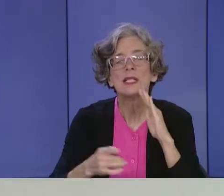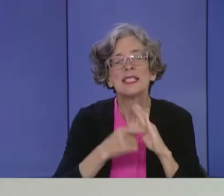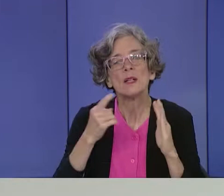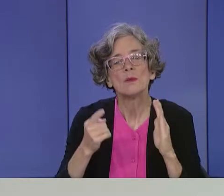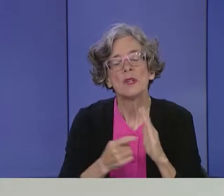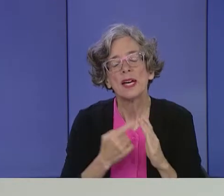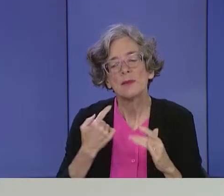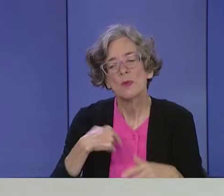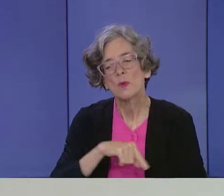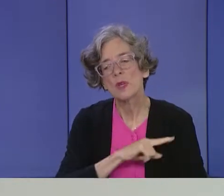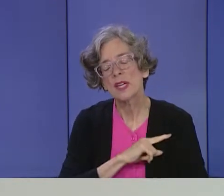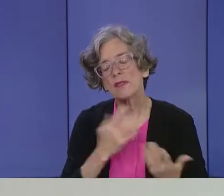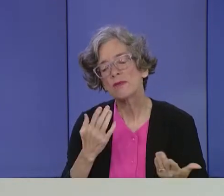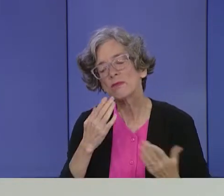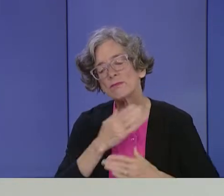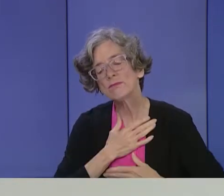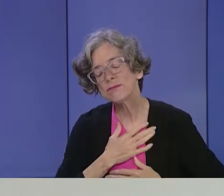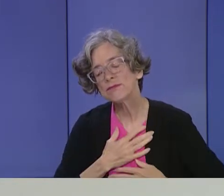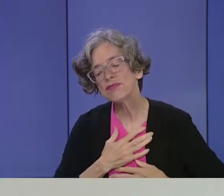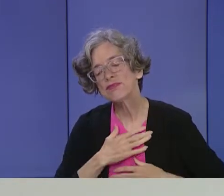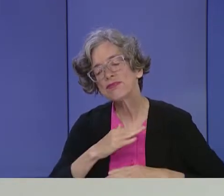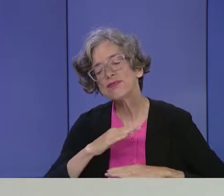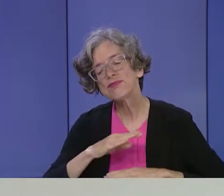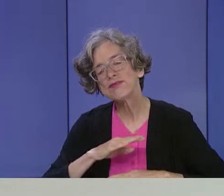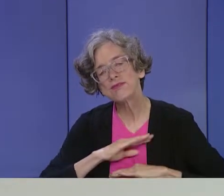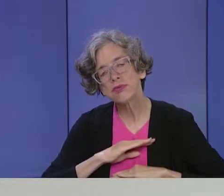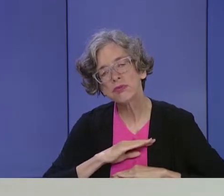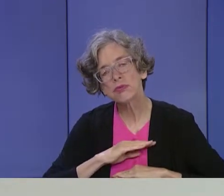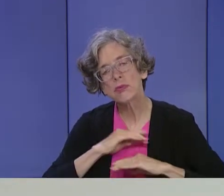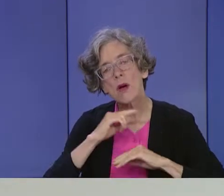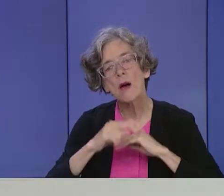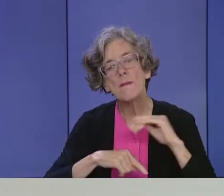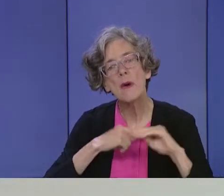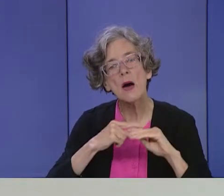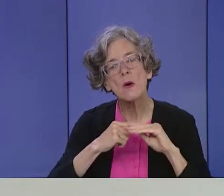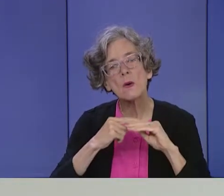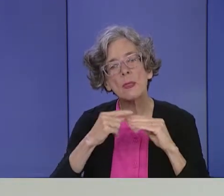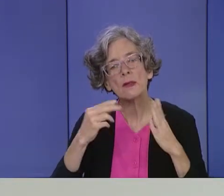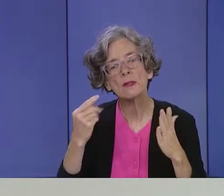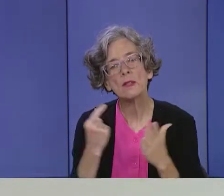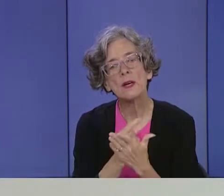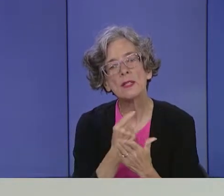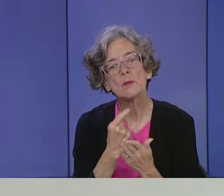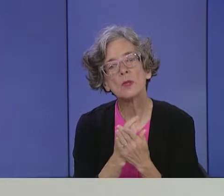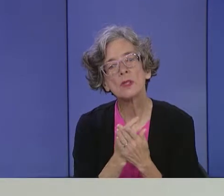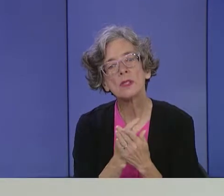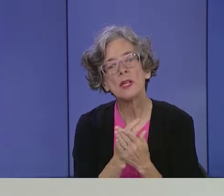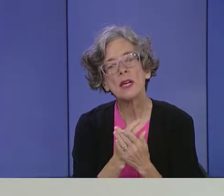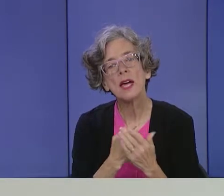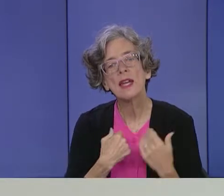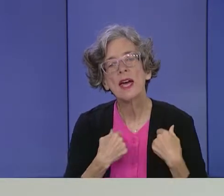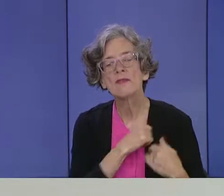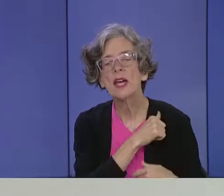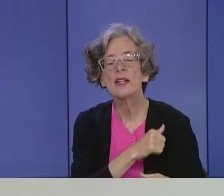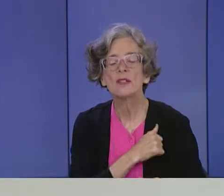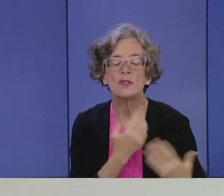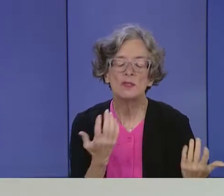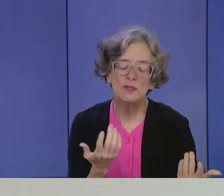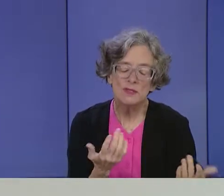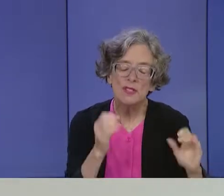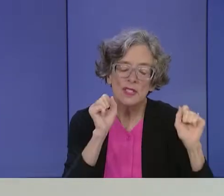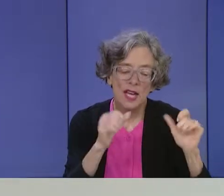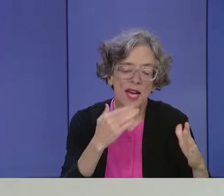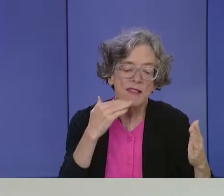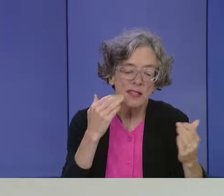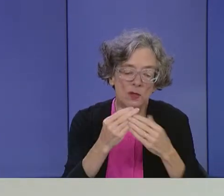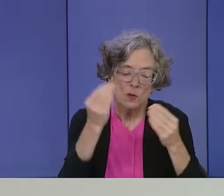Sometimes we can become complacent with the gospel and have an attitude like, yeah, it's good